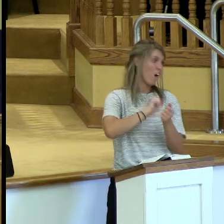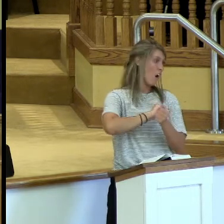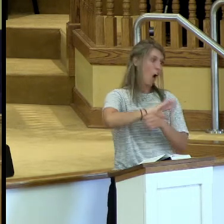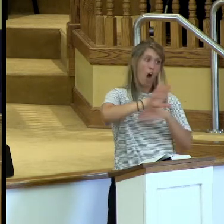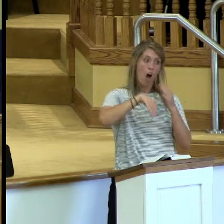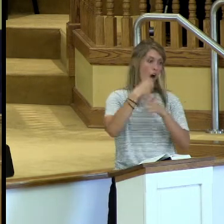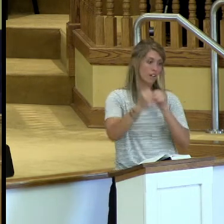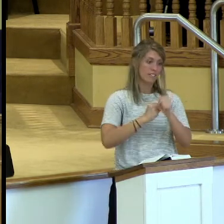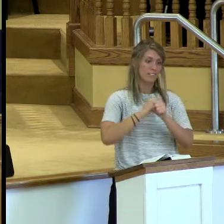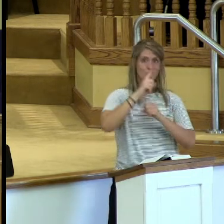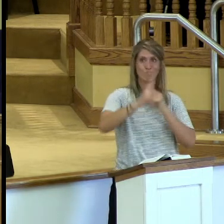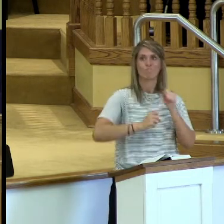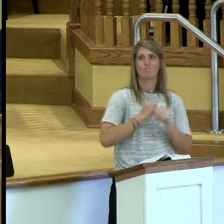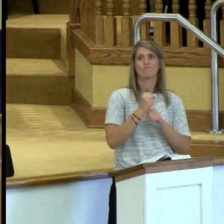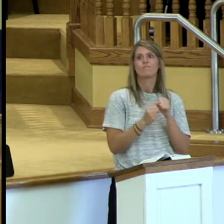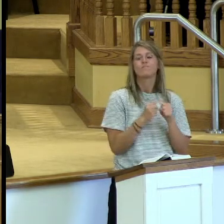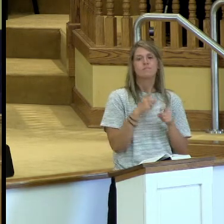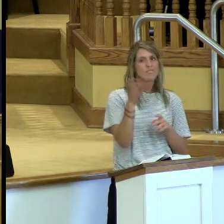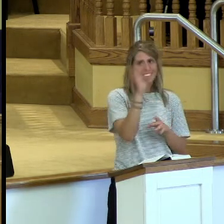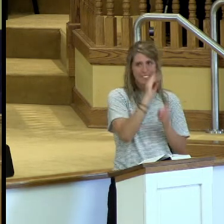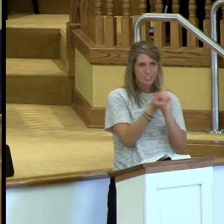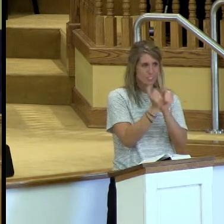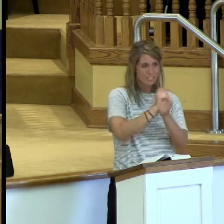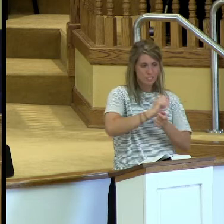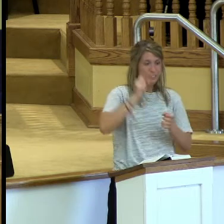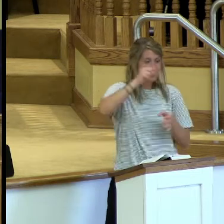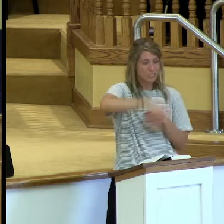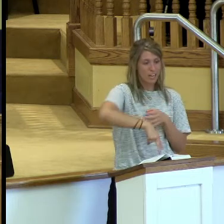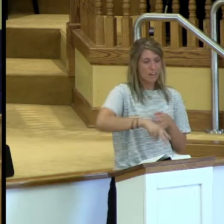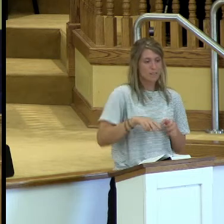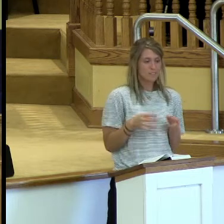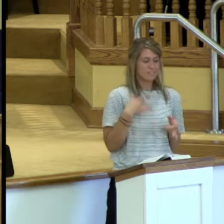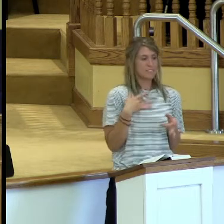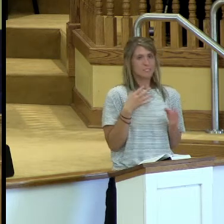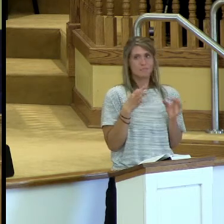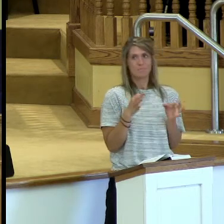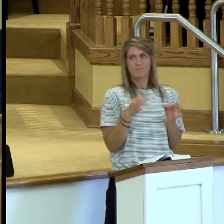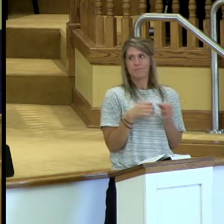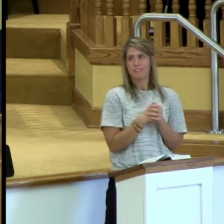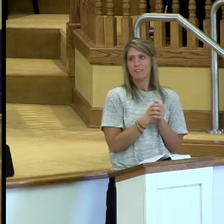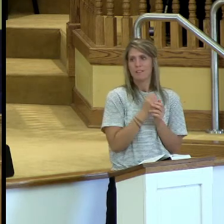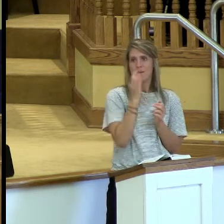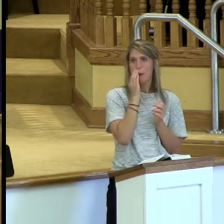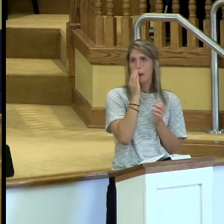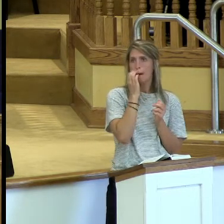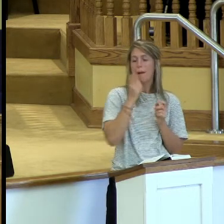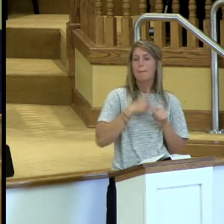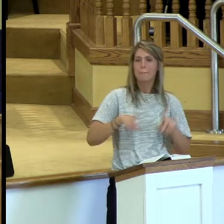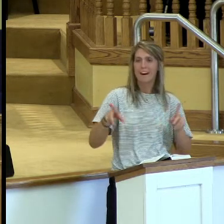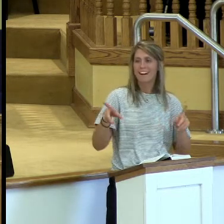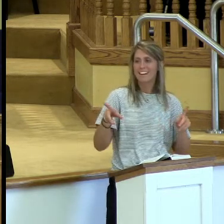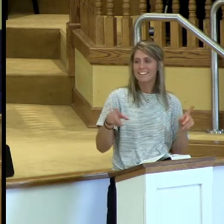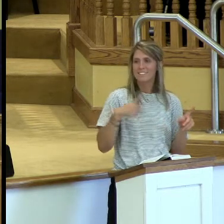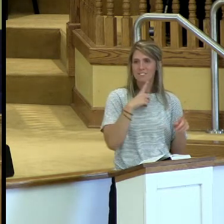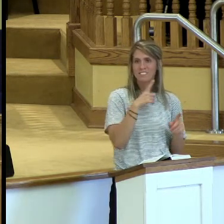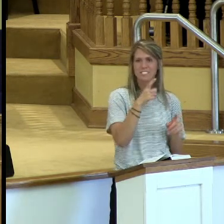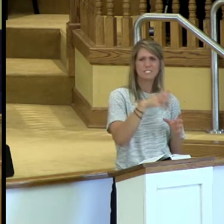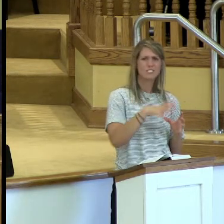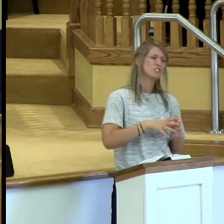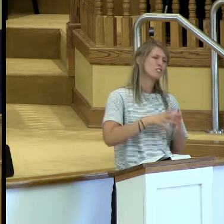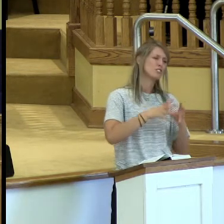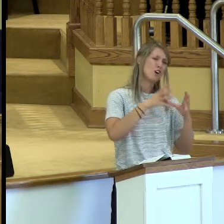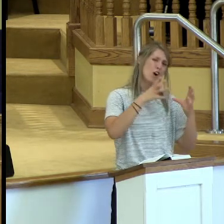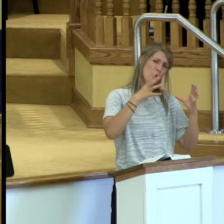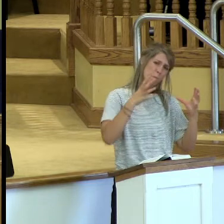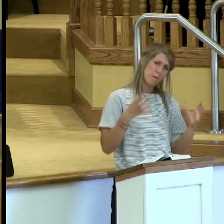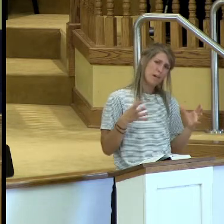round. Like, it never changes. You jump into it, your feet tingle, it's crazy. But it's got so